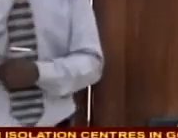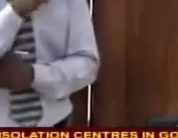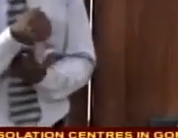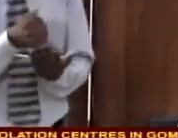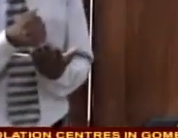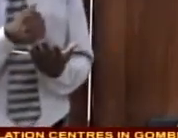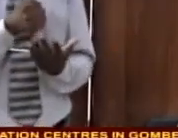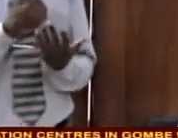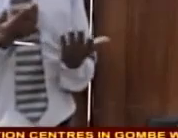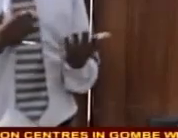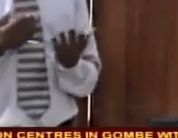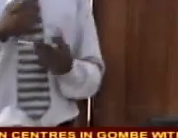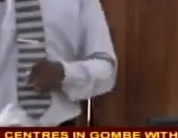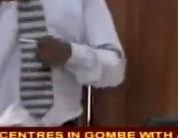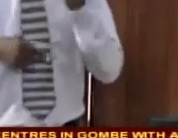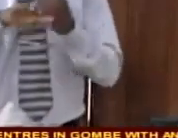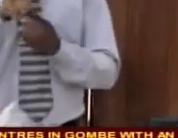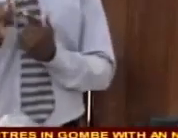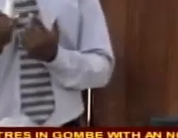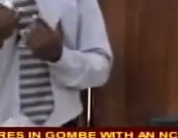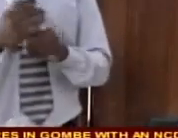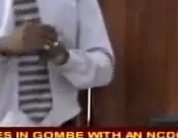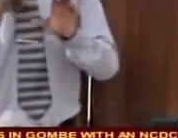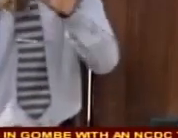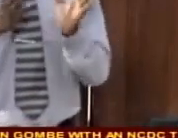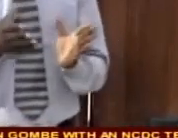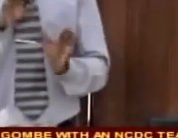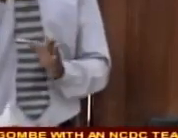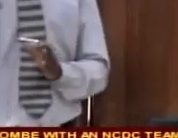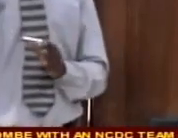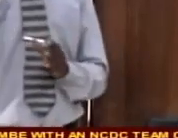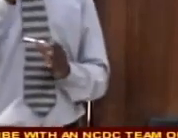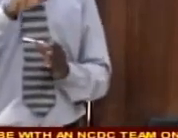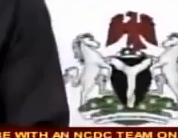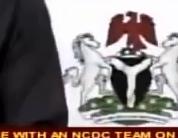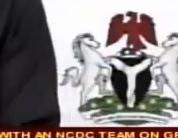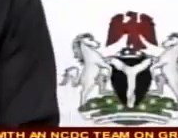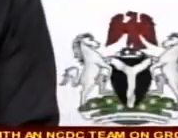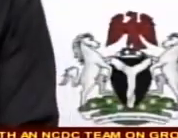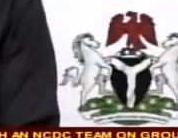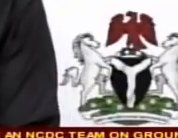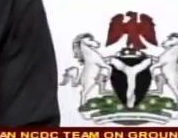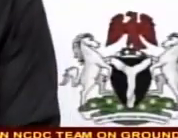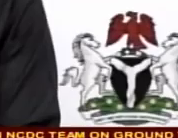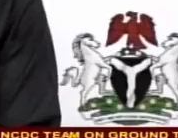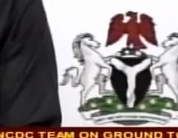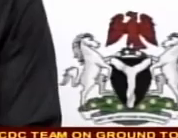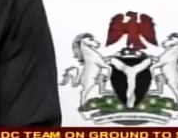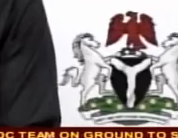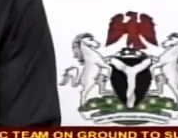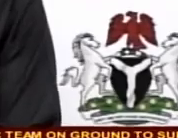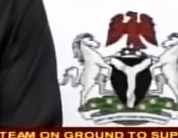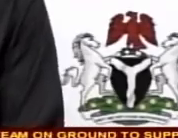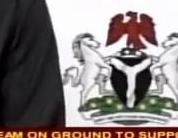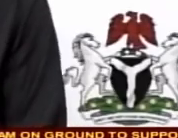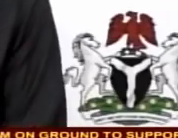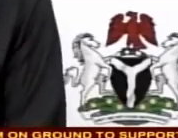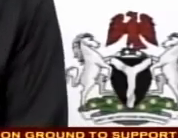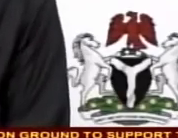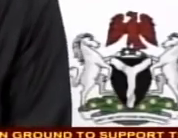they are from home? And finally, well, the chairman of the PTF, they said you should consider changing the nomenclature from